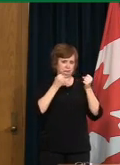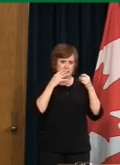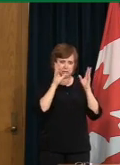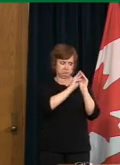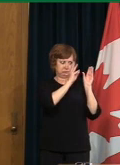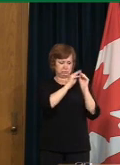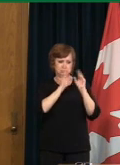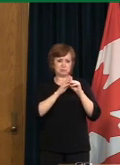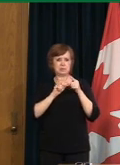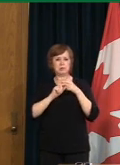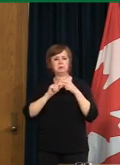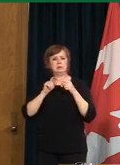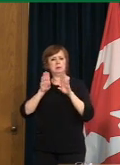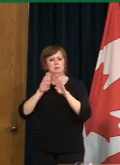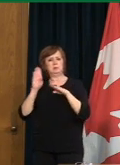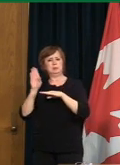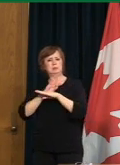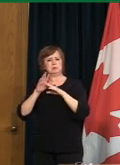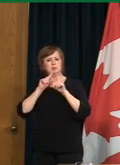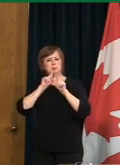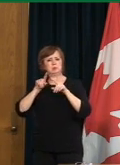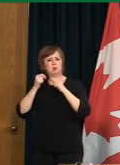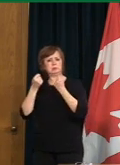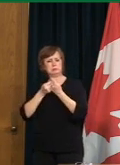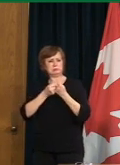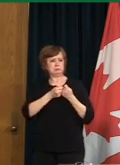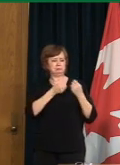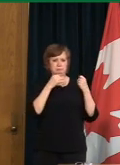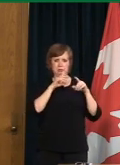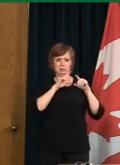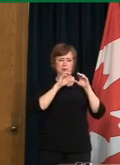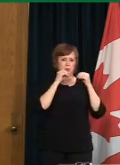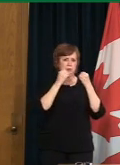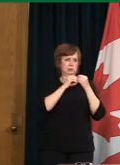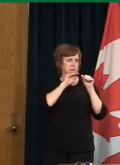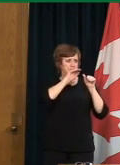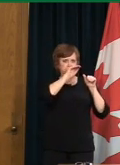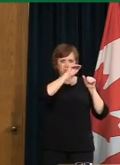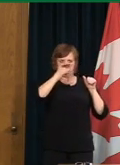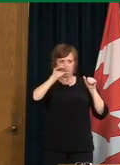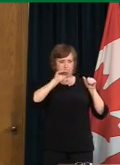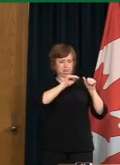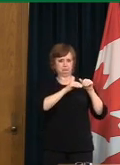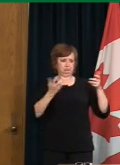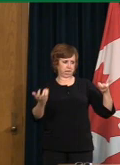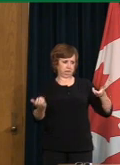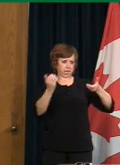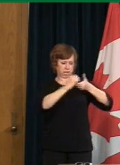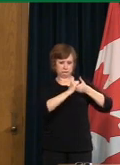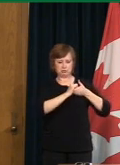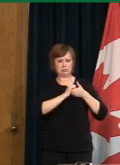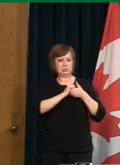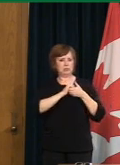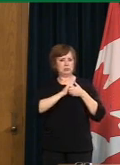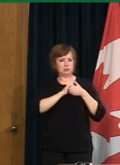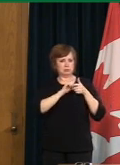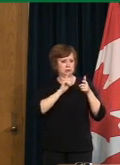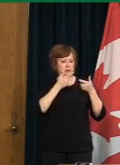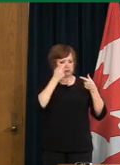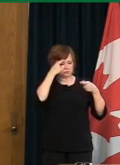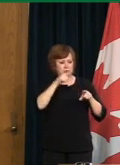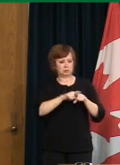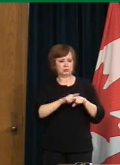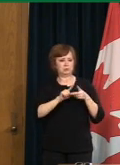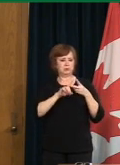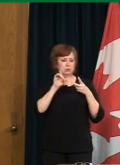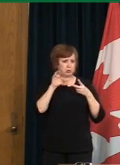by our business response team with so many organizations across the province, and really being a conduit between those organizations and Dr.